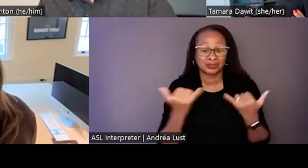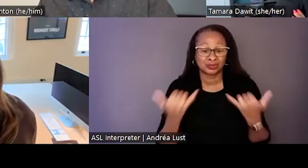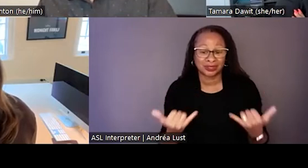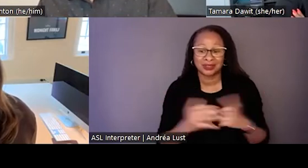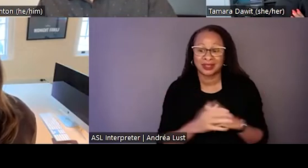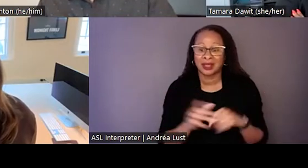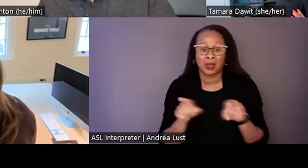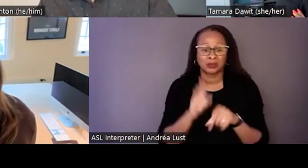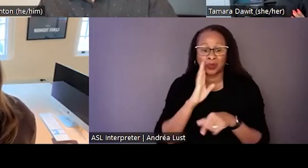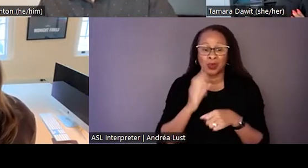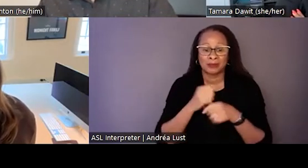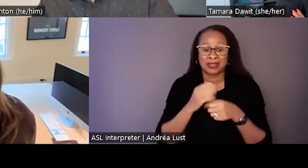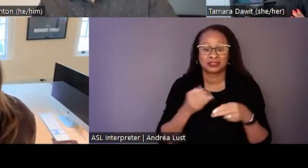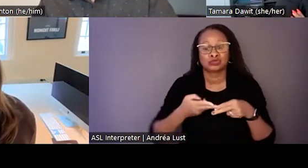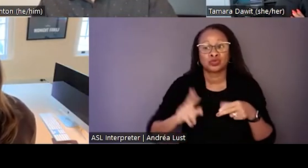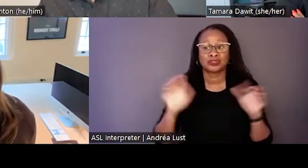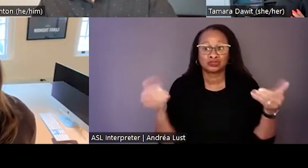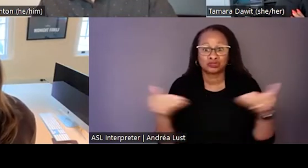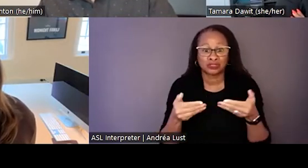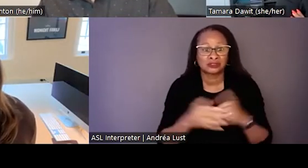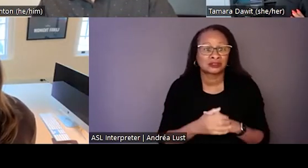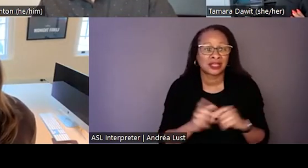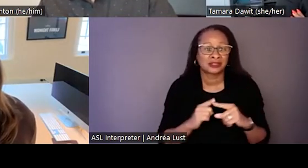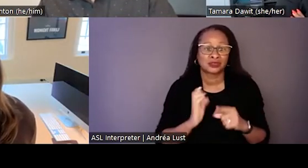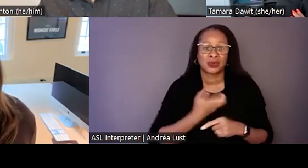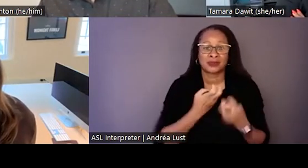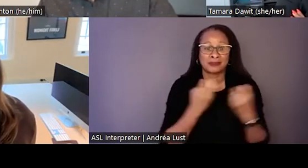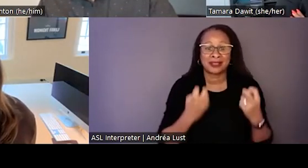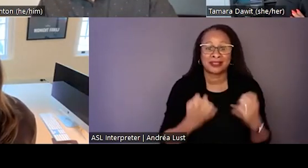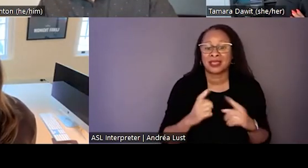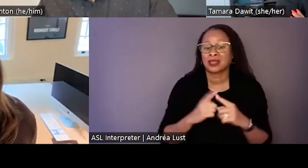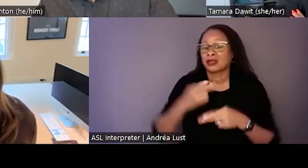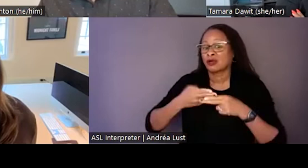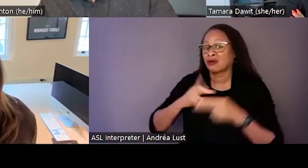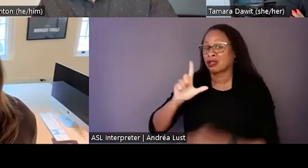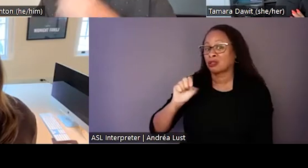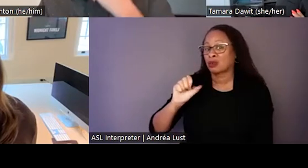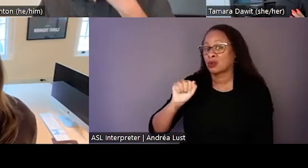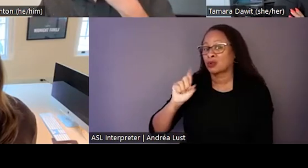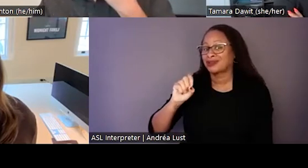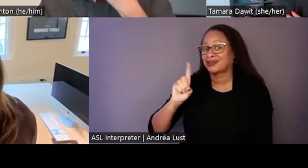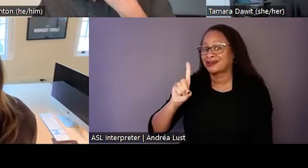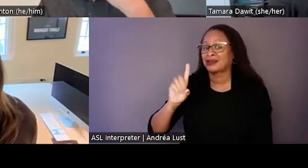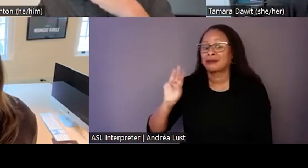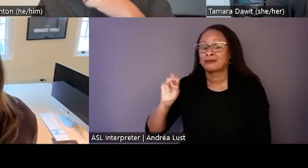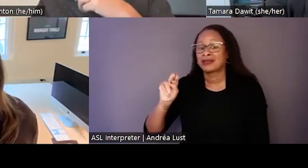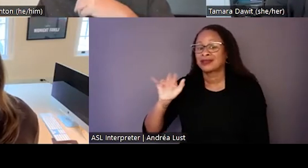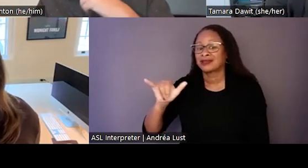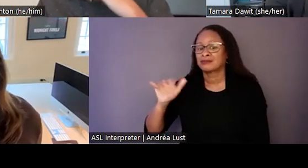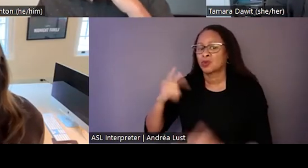we'll make a short introduction through our panel called Loaded Money, what it means, what it takes.